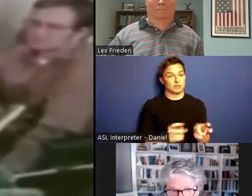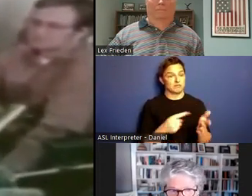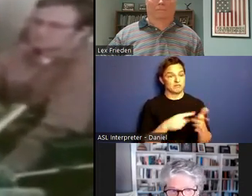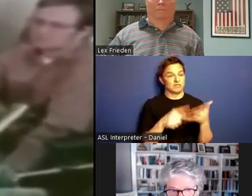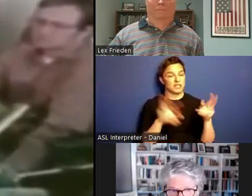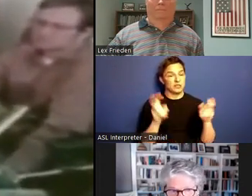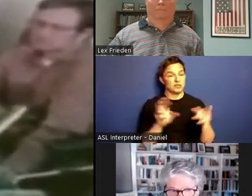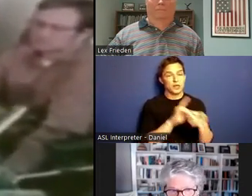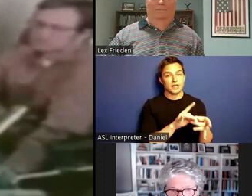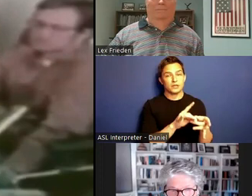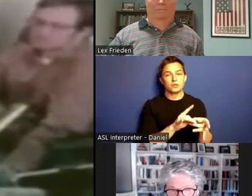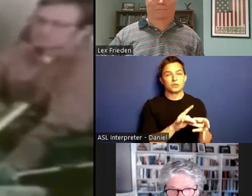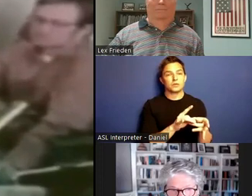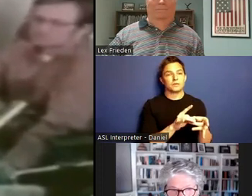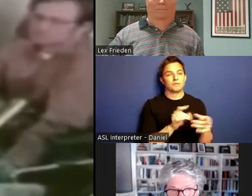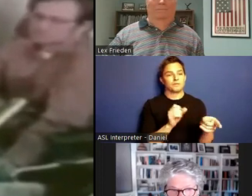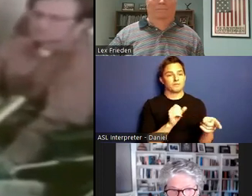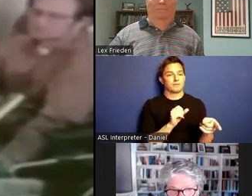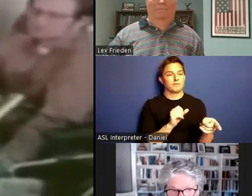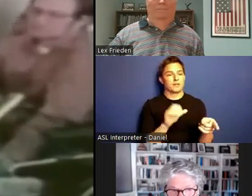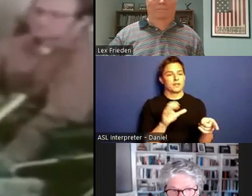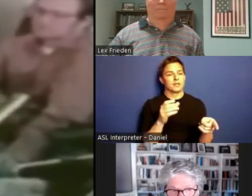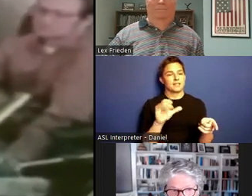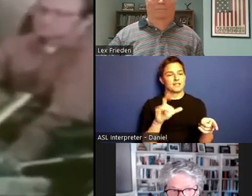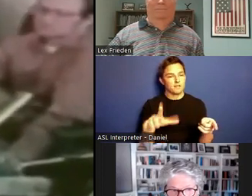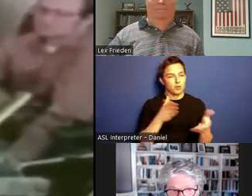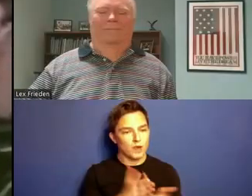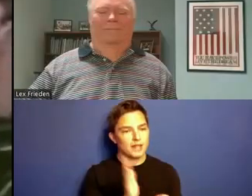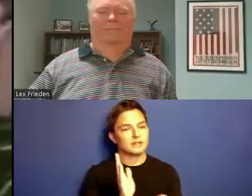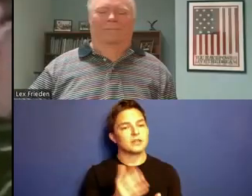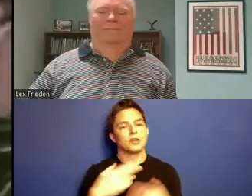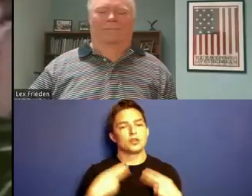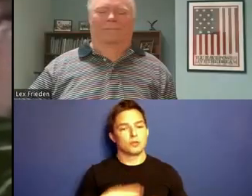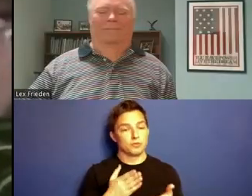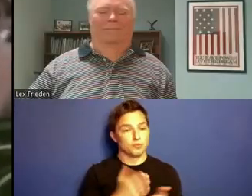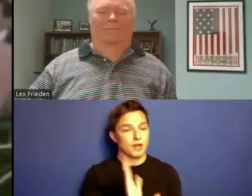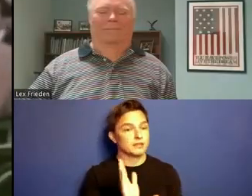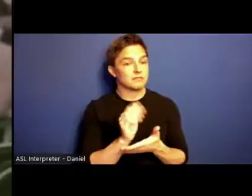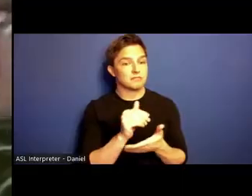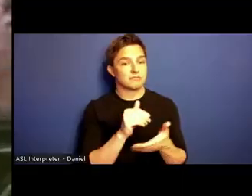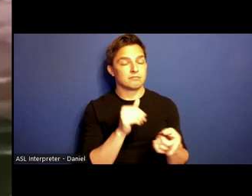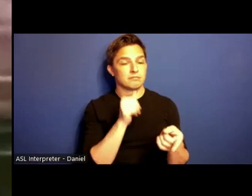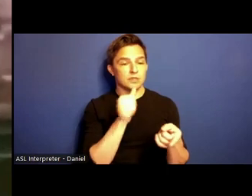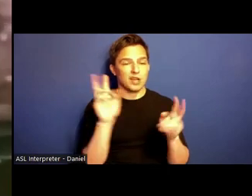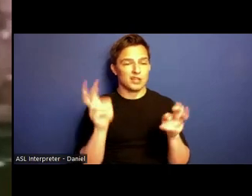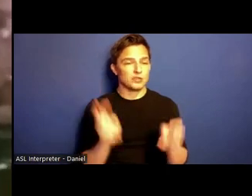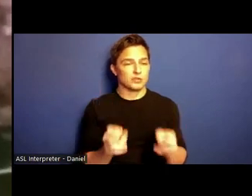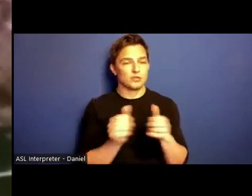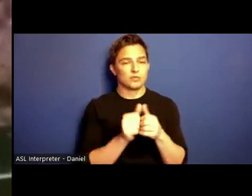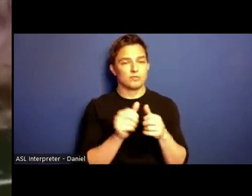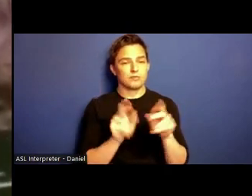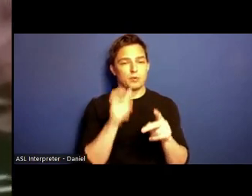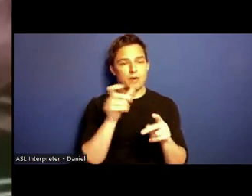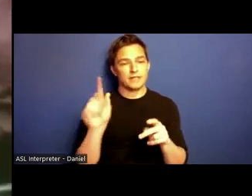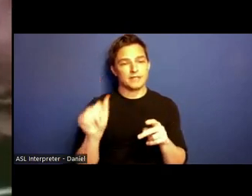of civil rights, of human rights, are not one issues that people with disabilities